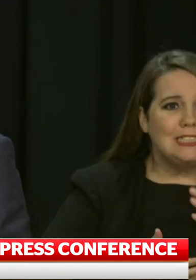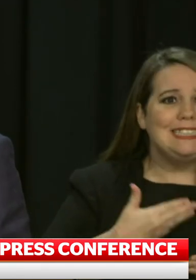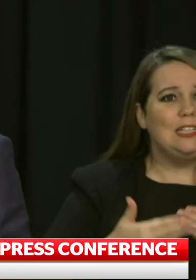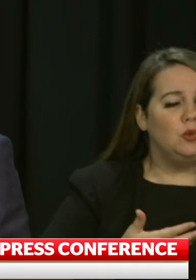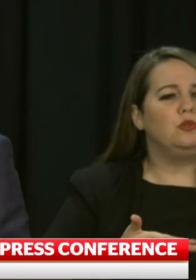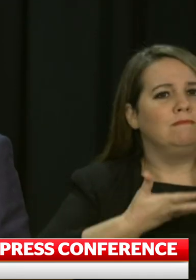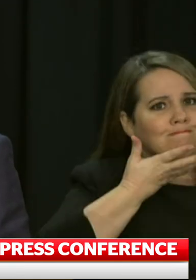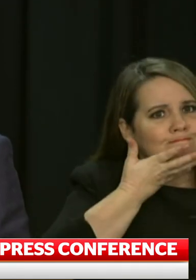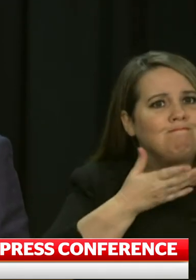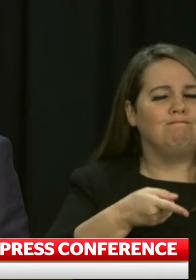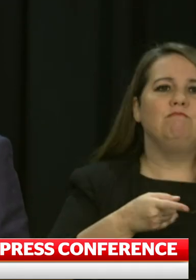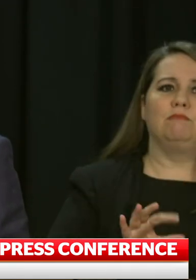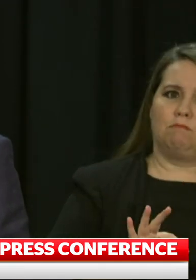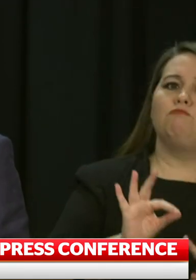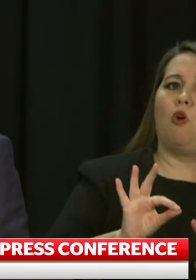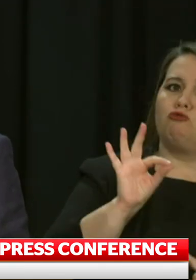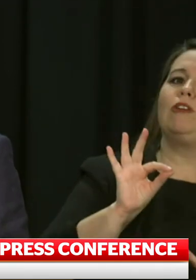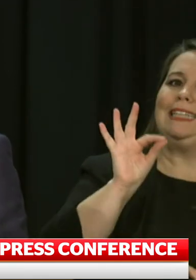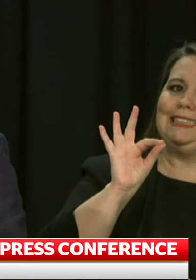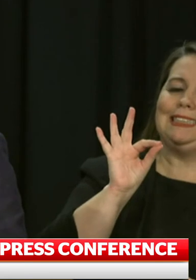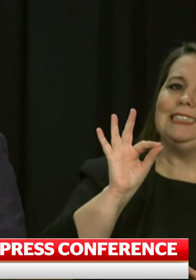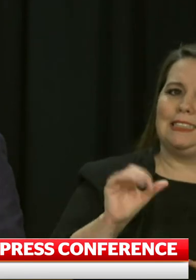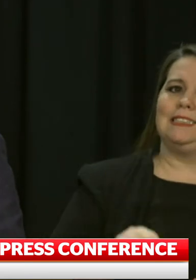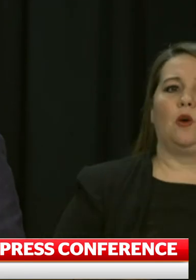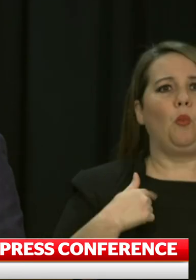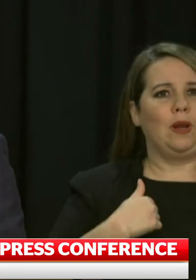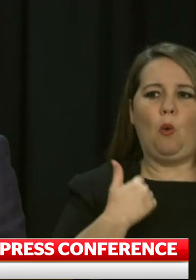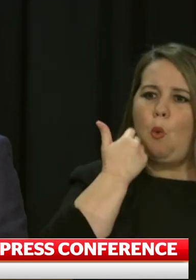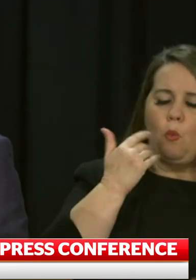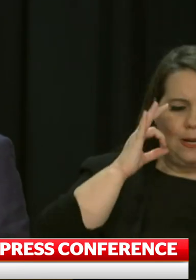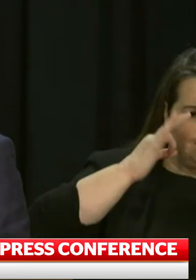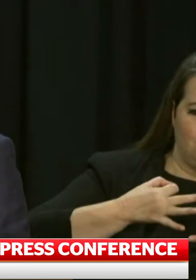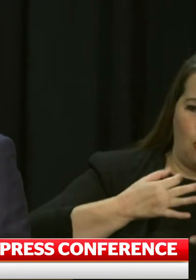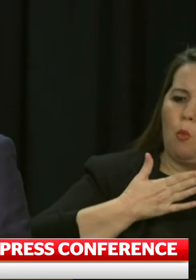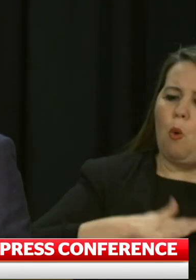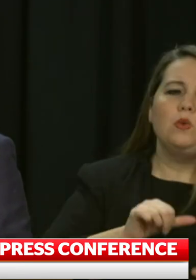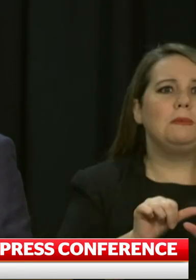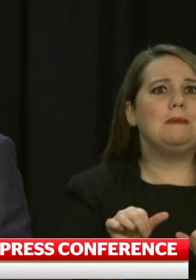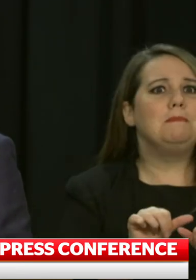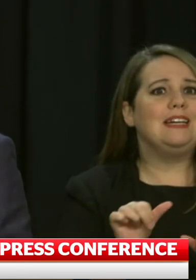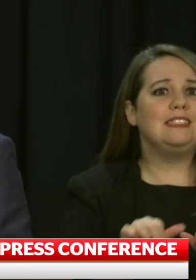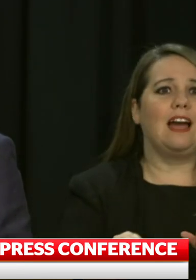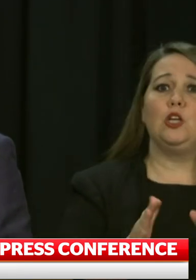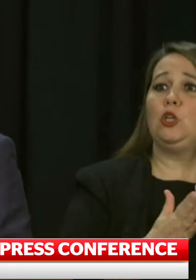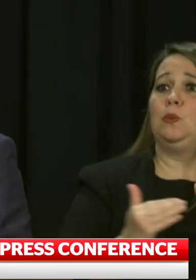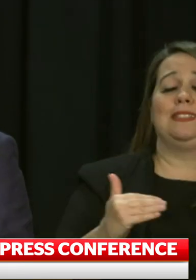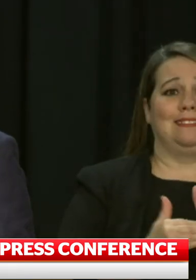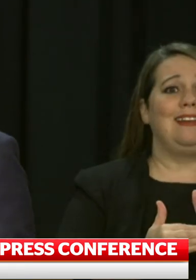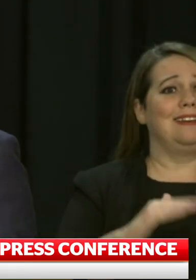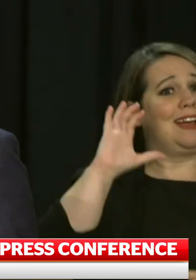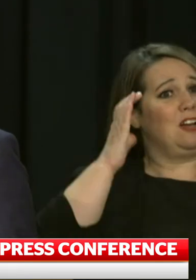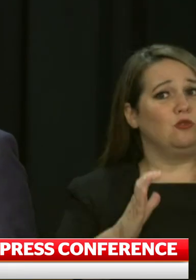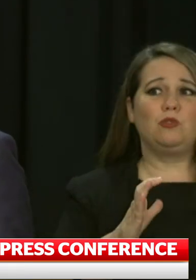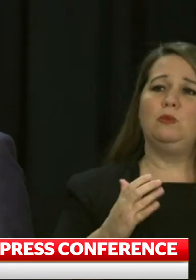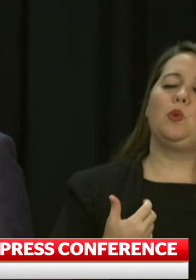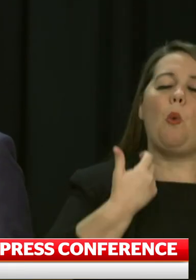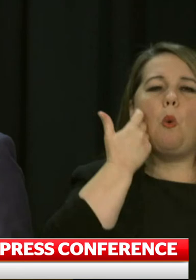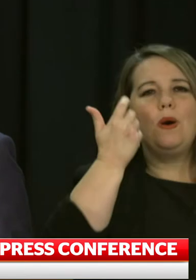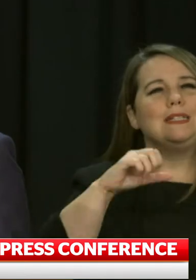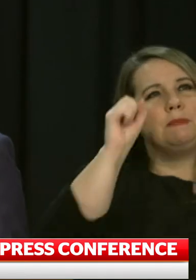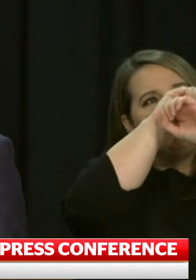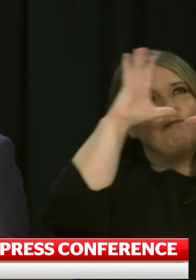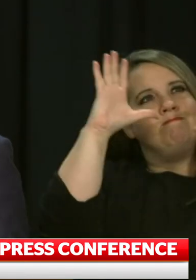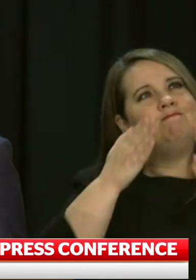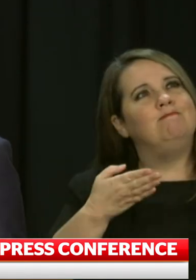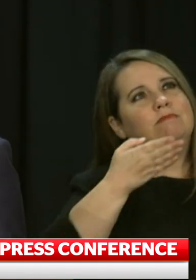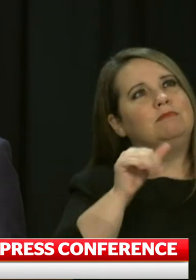we continue to seek to be better. And that's something that as a country we should always aspire to do. I don't think it's for us as New